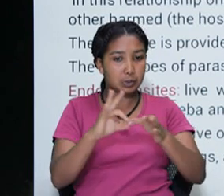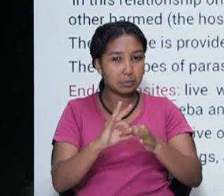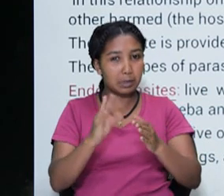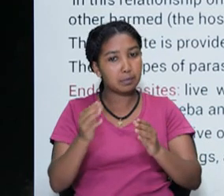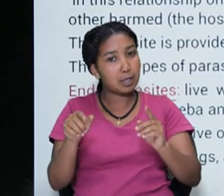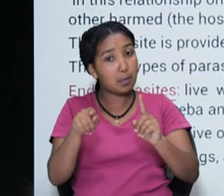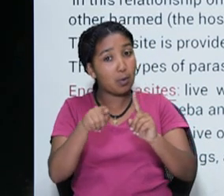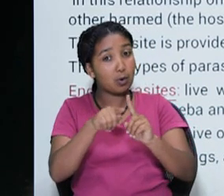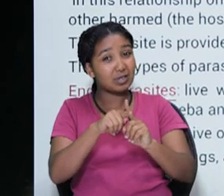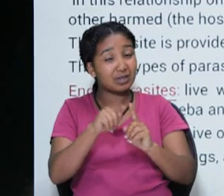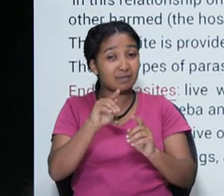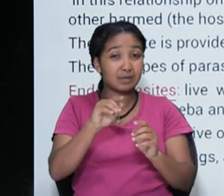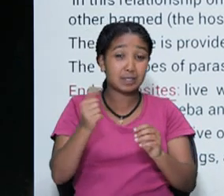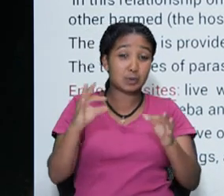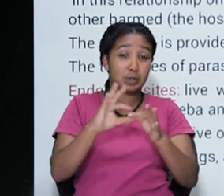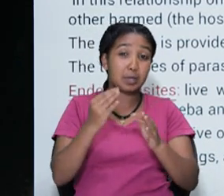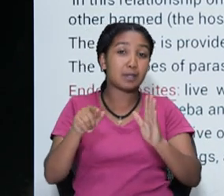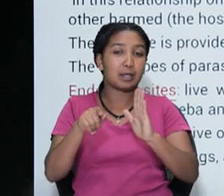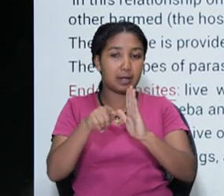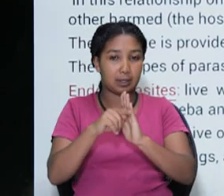positive, others may be negative.